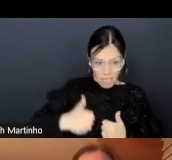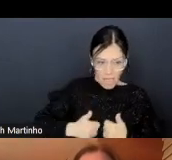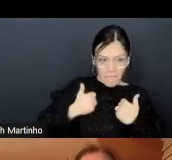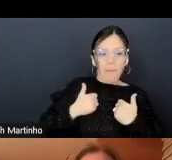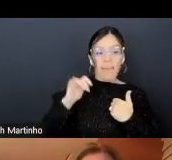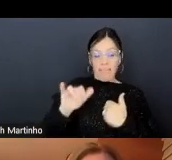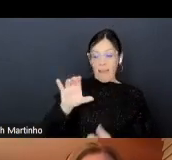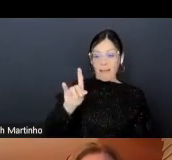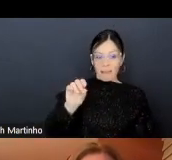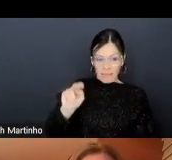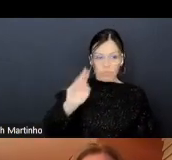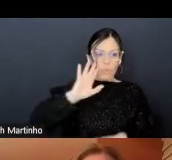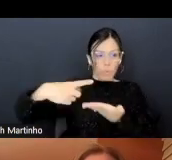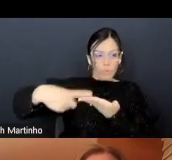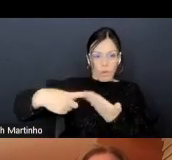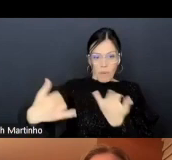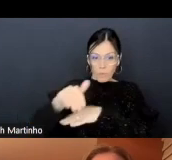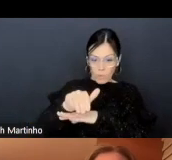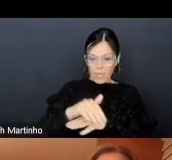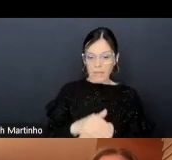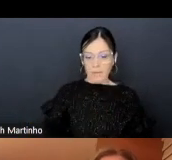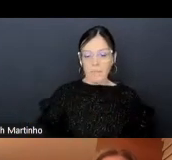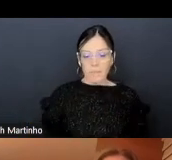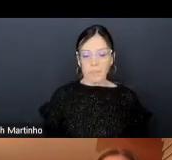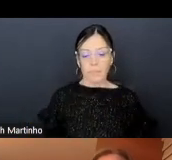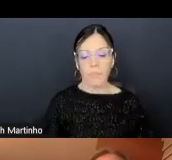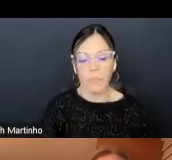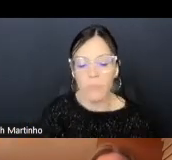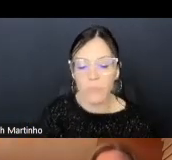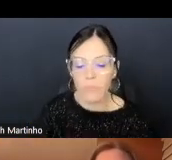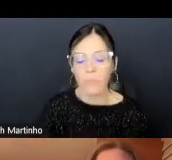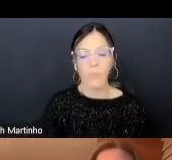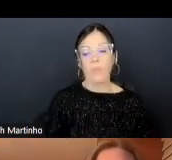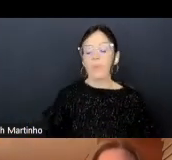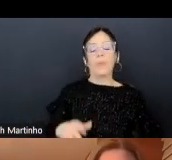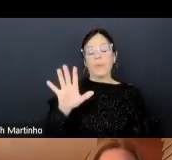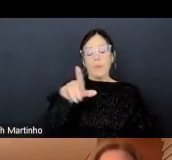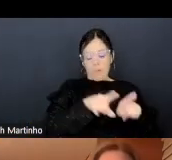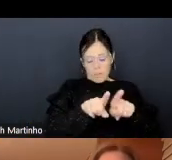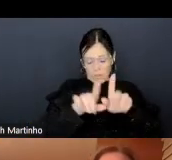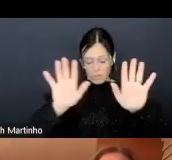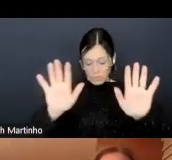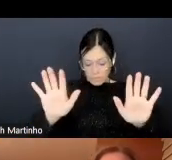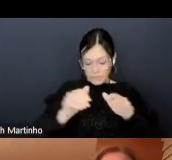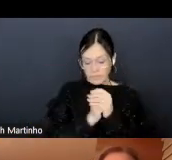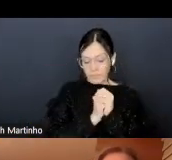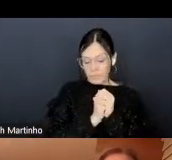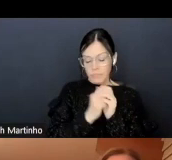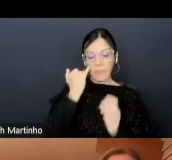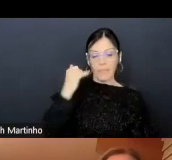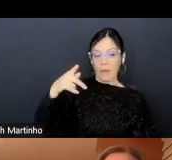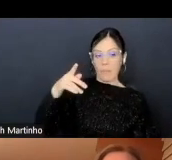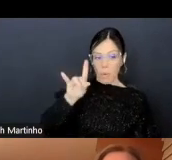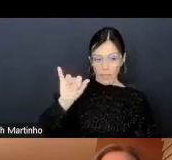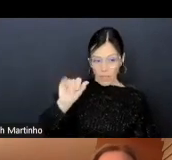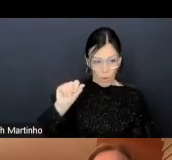focus on this evening and i'd like to make a bold claim here if polio was